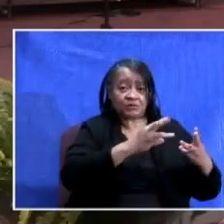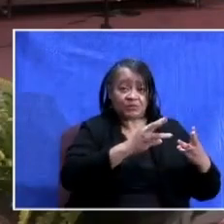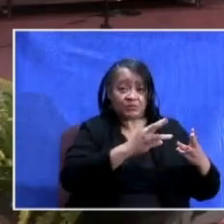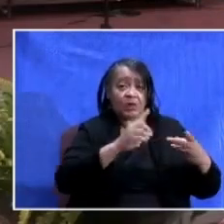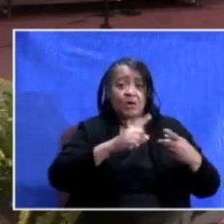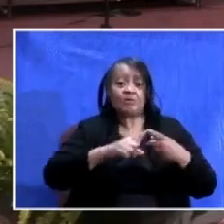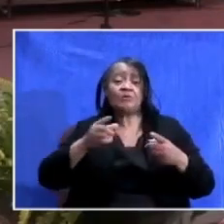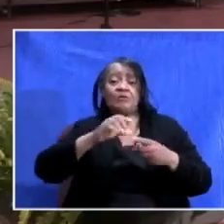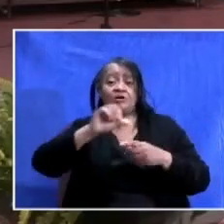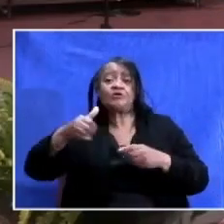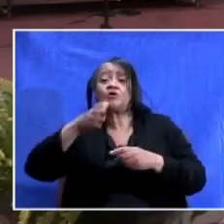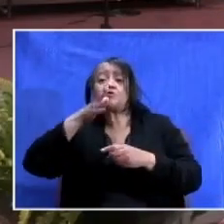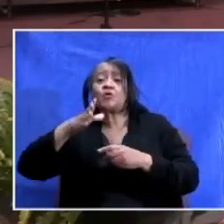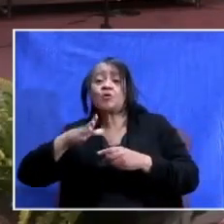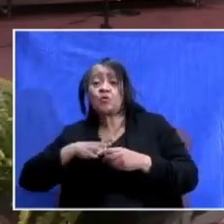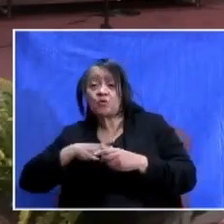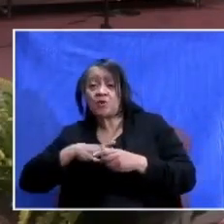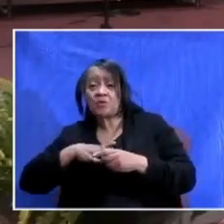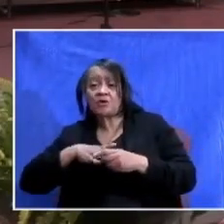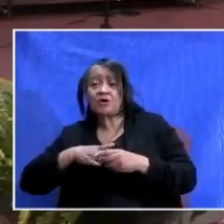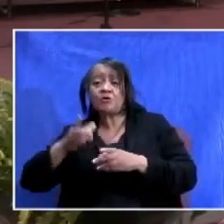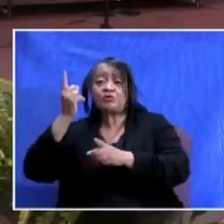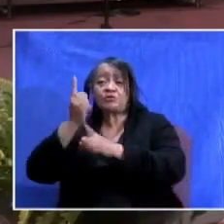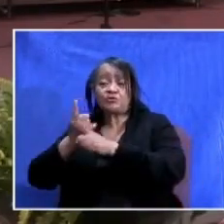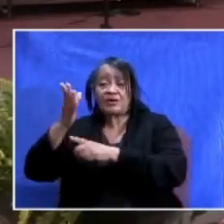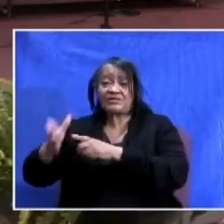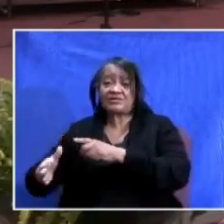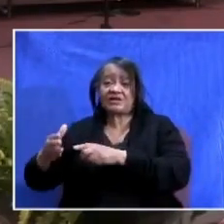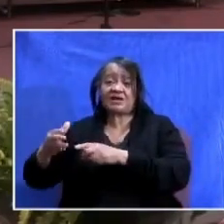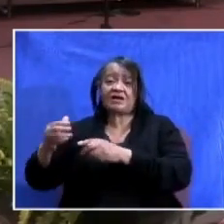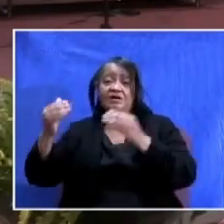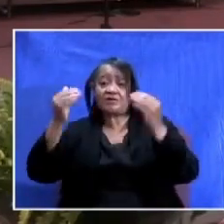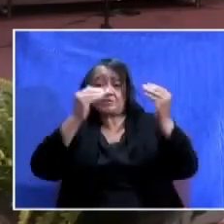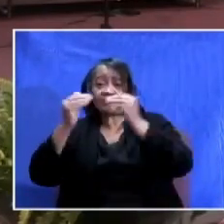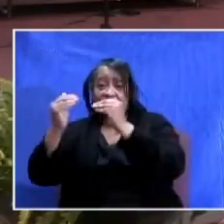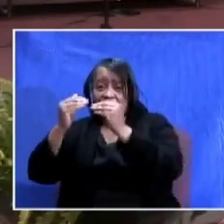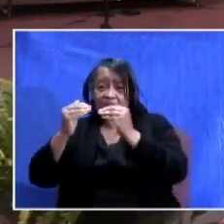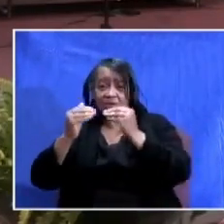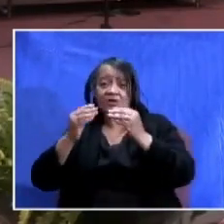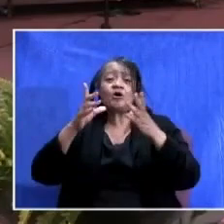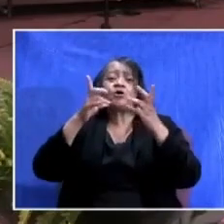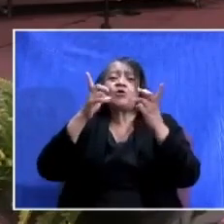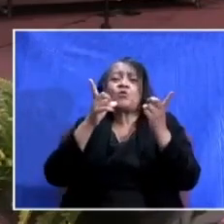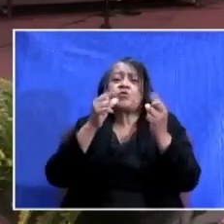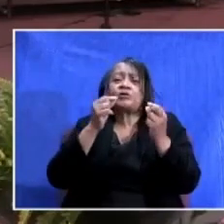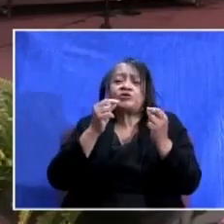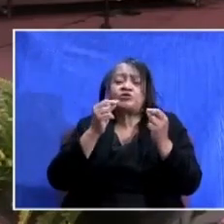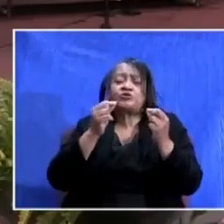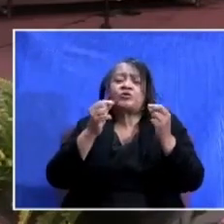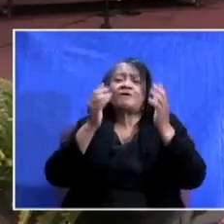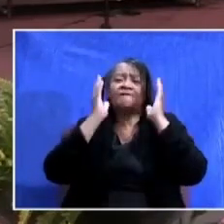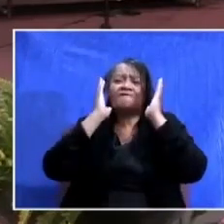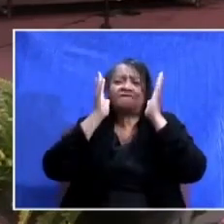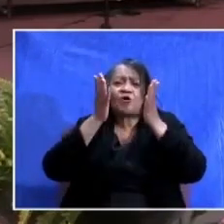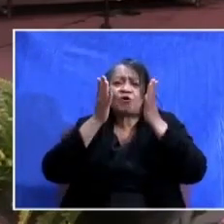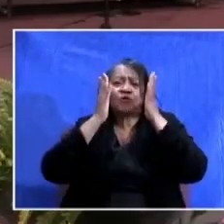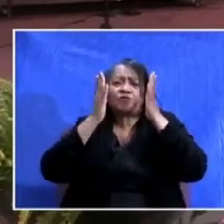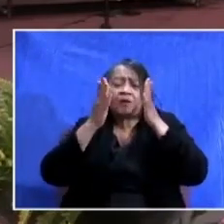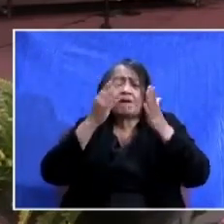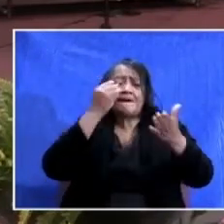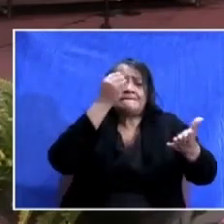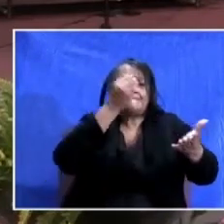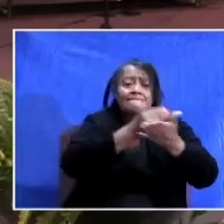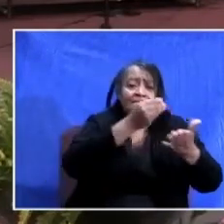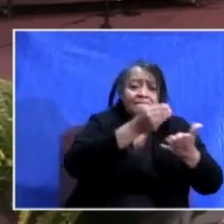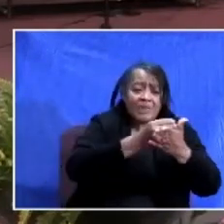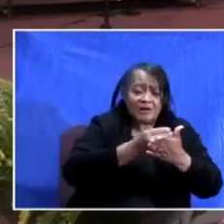Holidays. Don't get caught up. Stay focused. Get the money. Get the bread. Get the money. Get the bread. Get the money. Get the